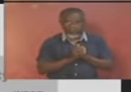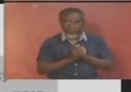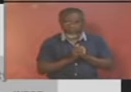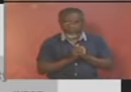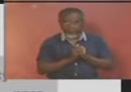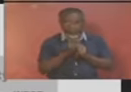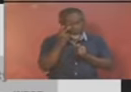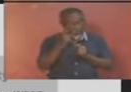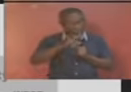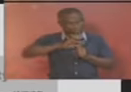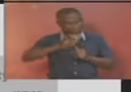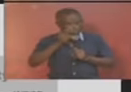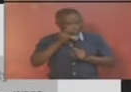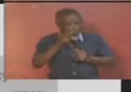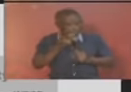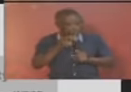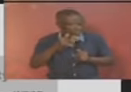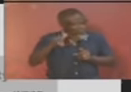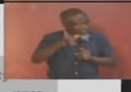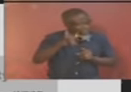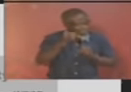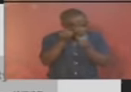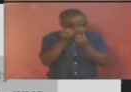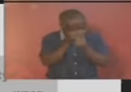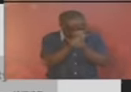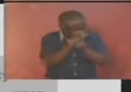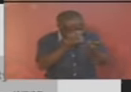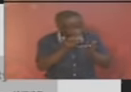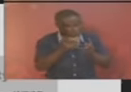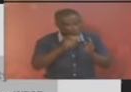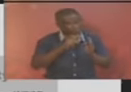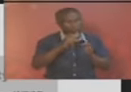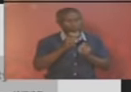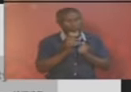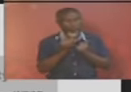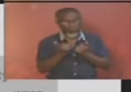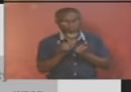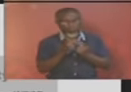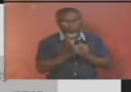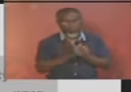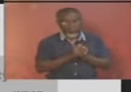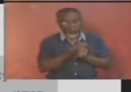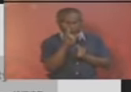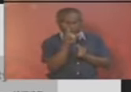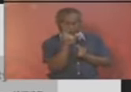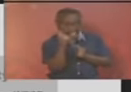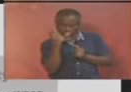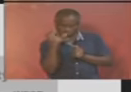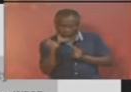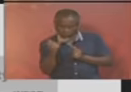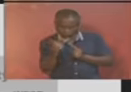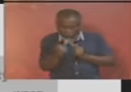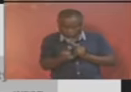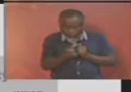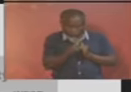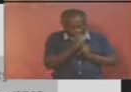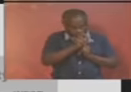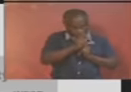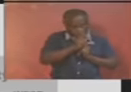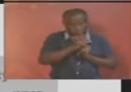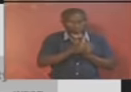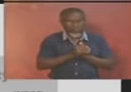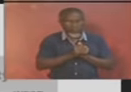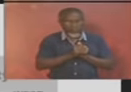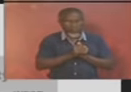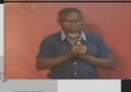chart, so we can see some percentages as to what percentage each country contributes to the active case load. And again, starting in